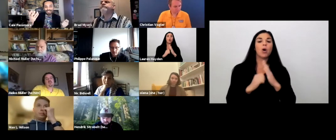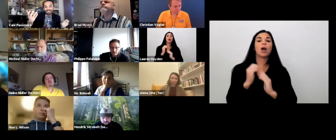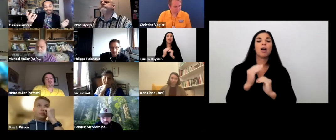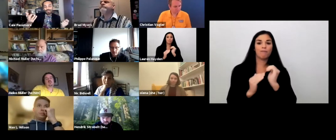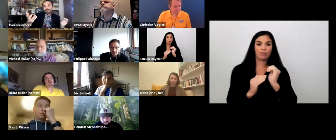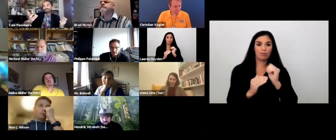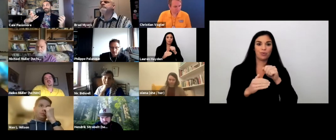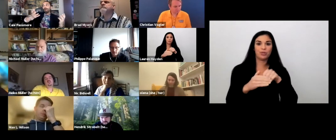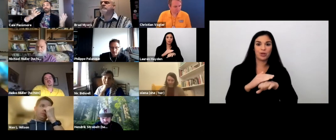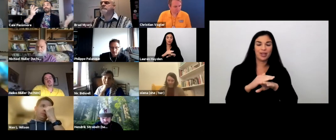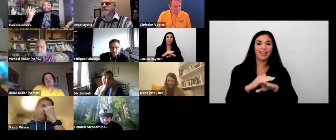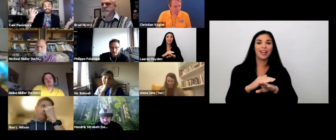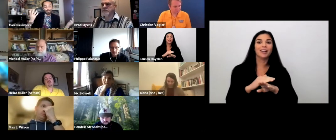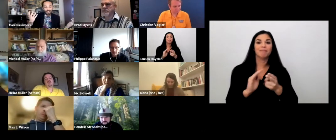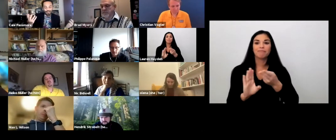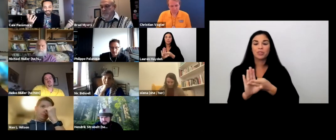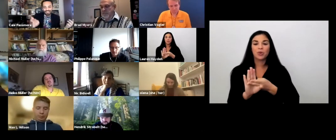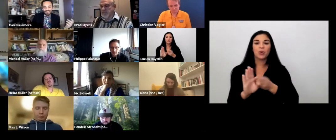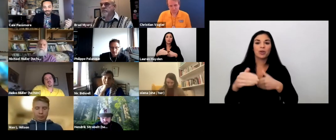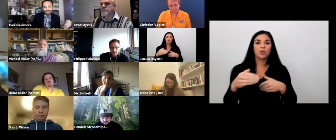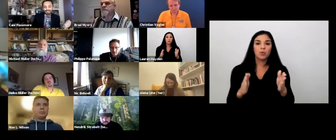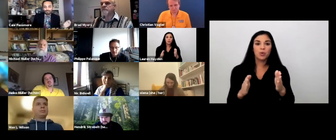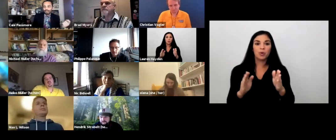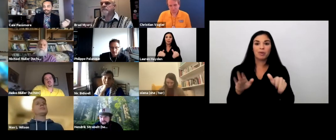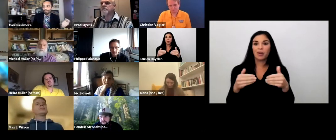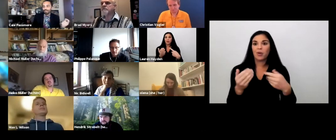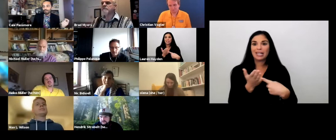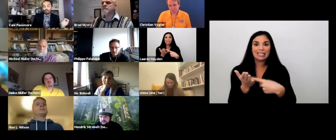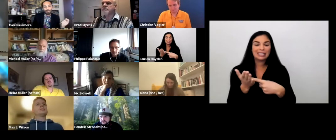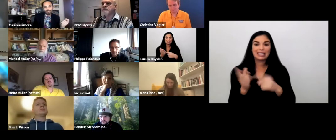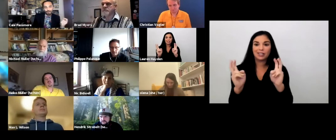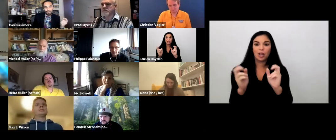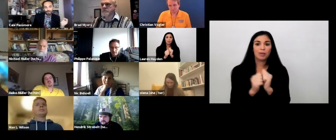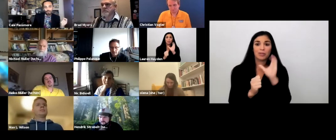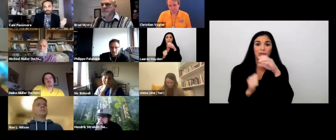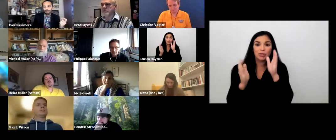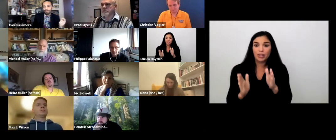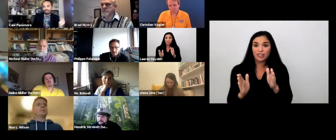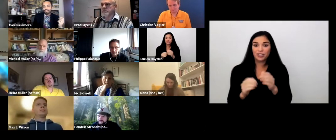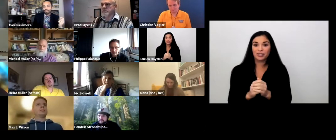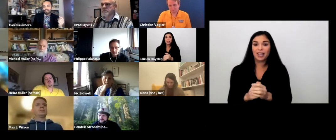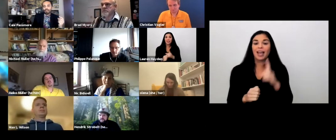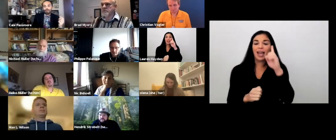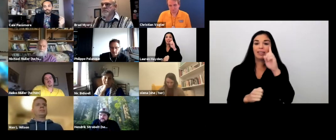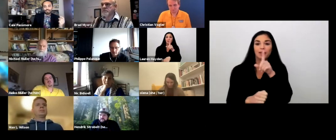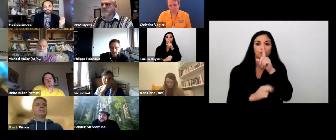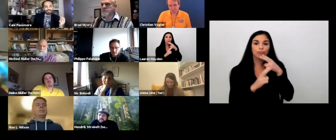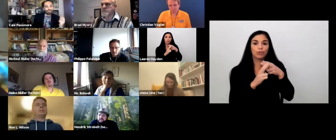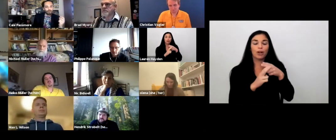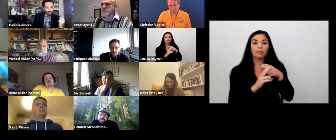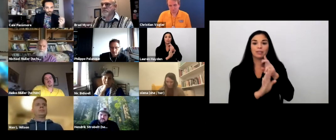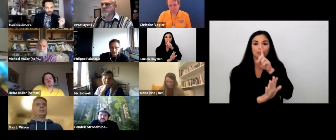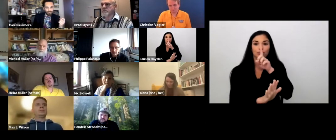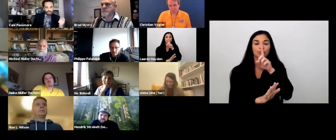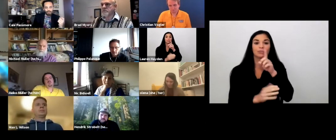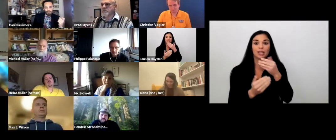with basically strangers. It's something I think we do anonymously quite well, but maybe within conferences,